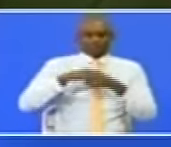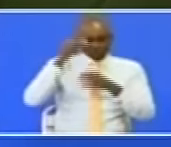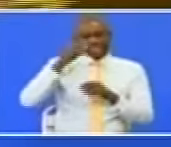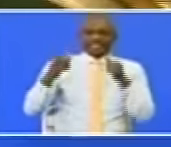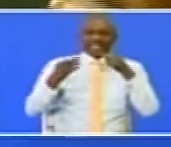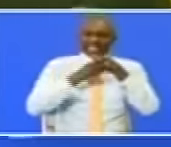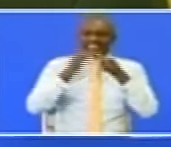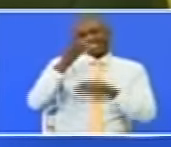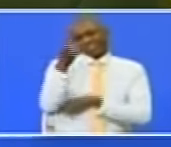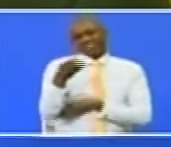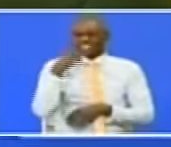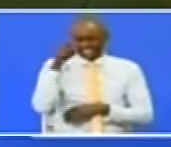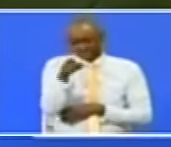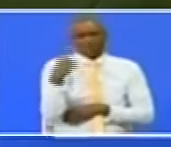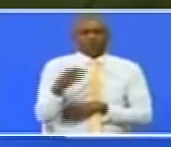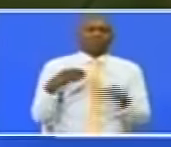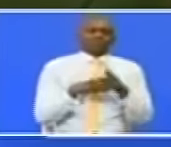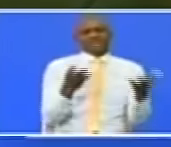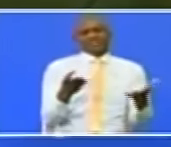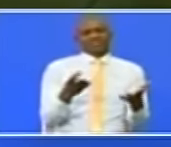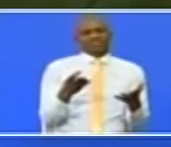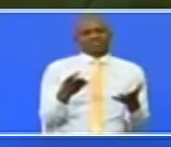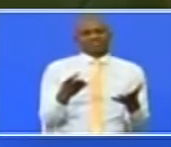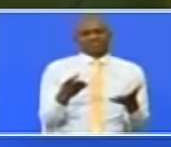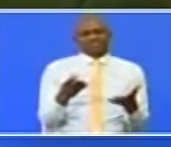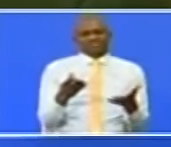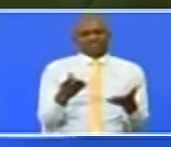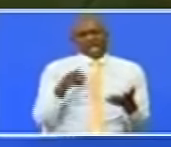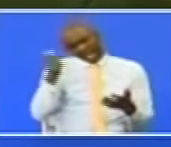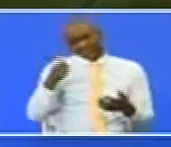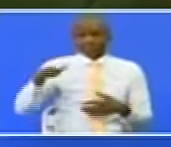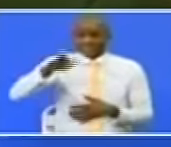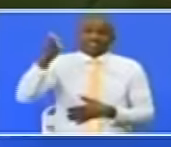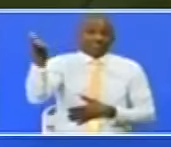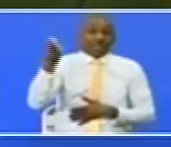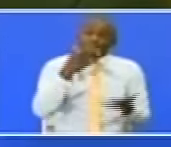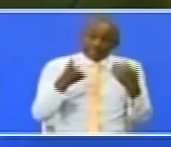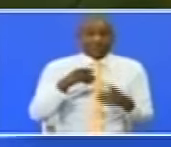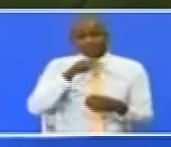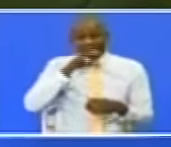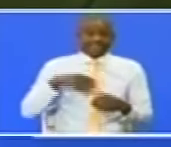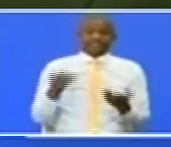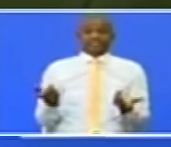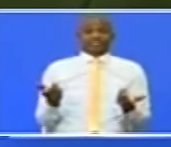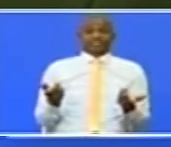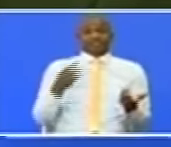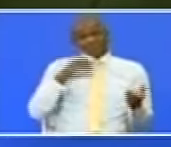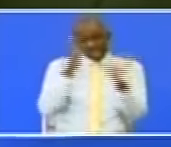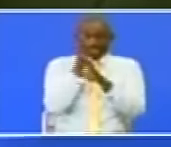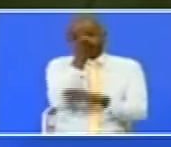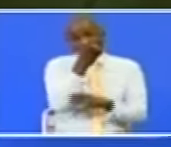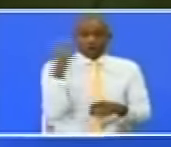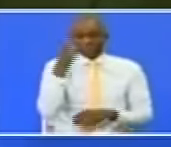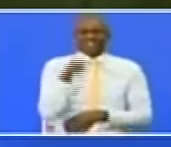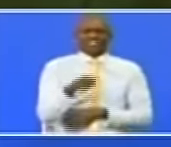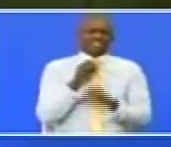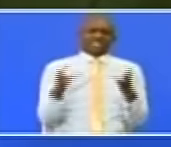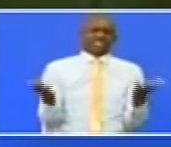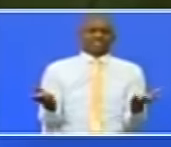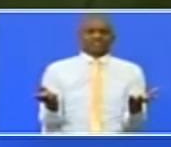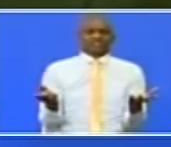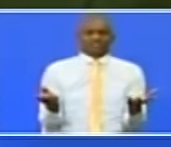we'd say that was the only case. Maybe there's some other cases which probably we don't know. The parents have not come out to, you know, to tell us that this is